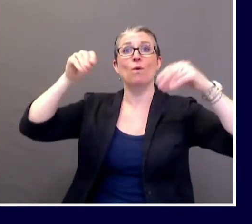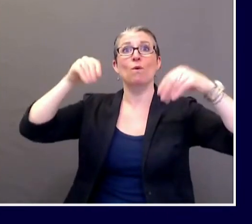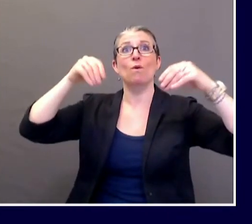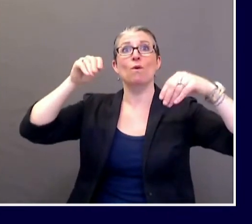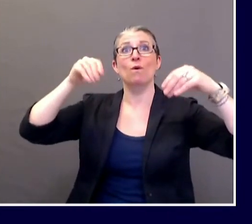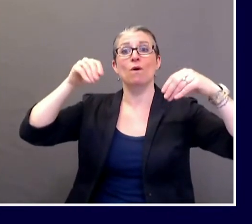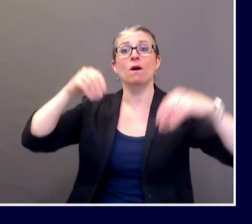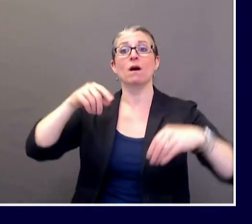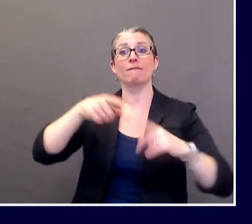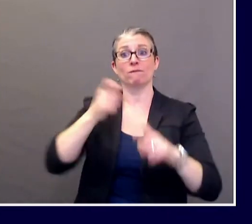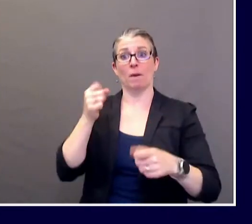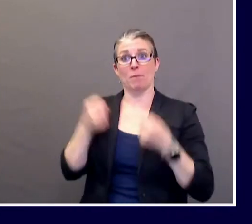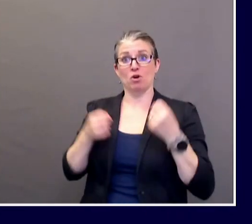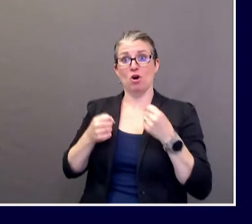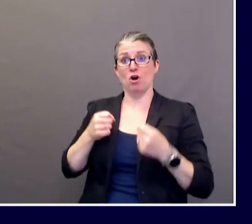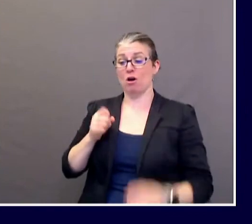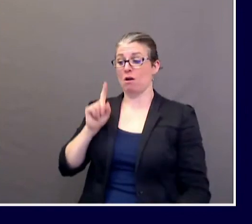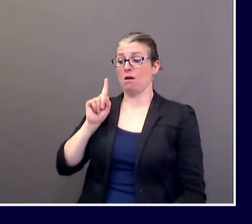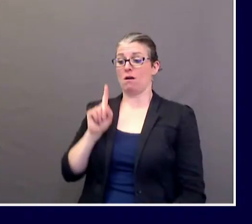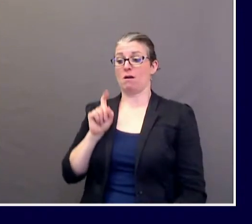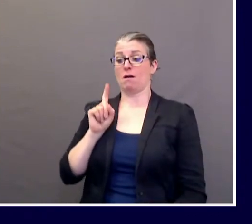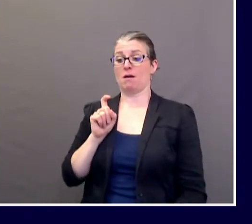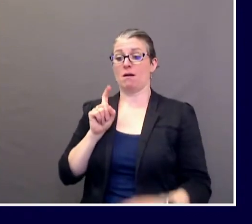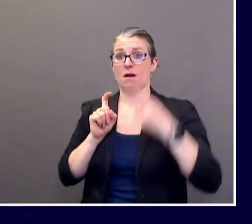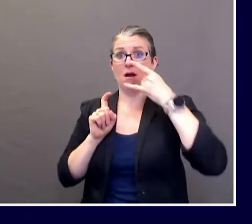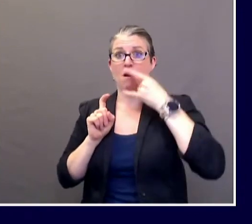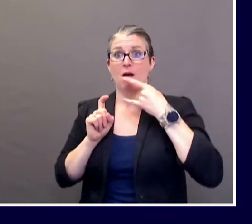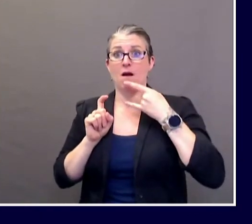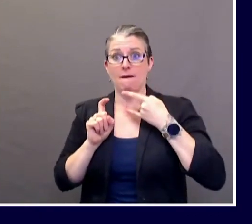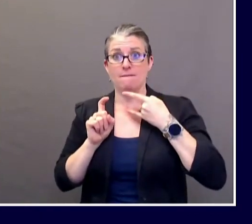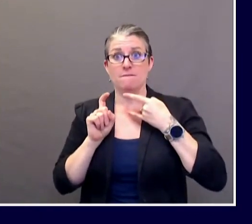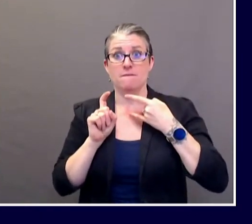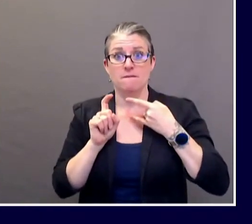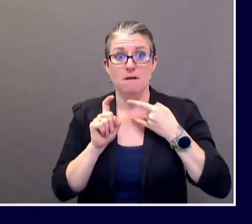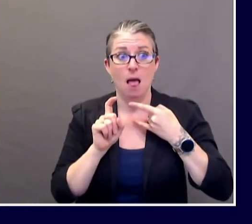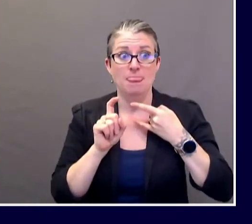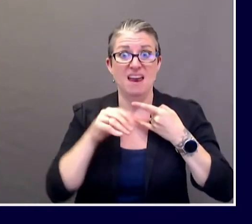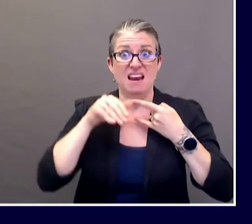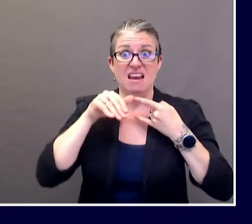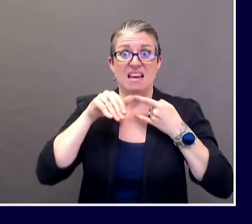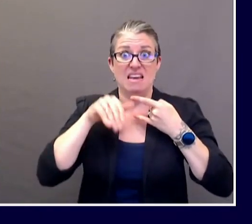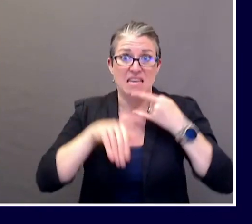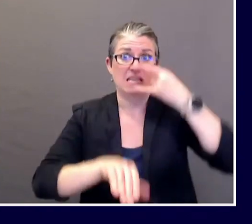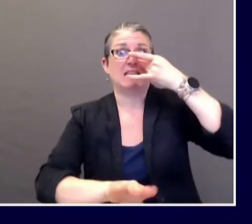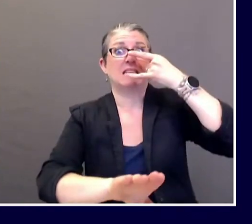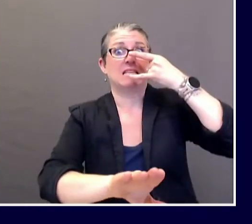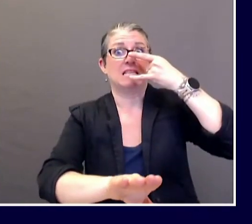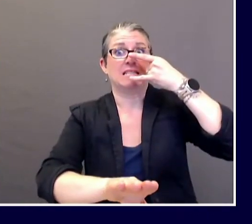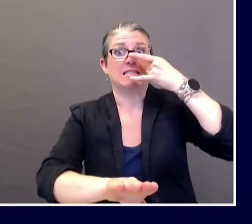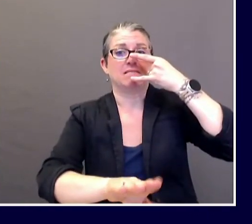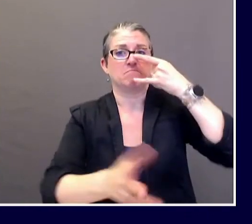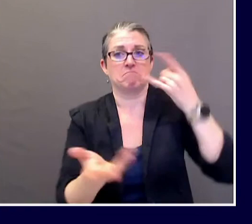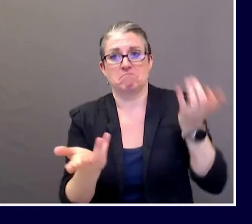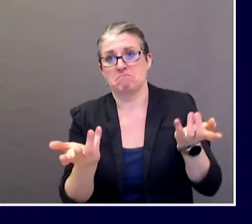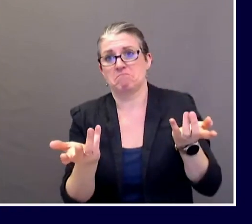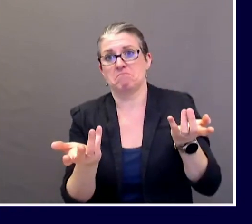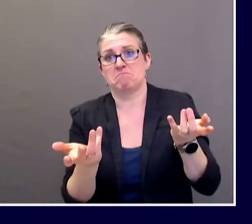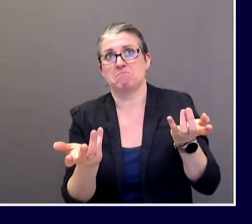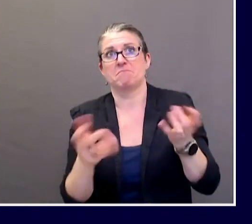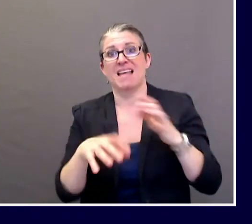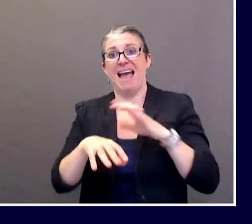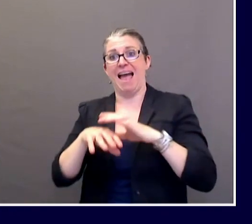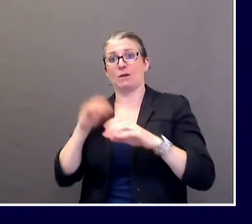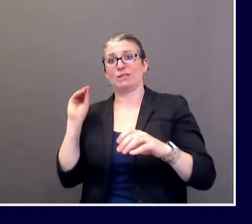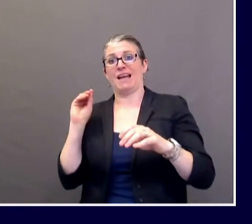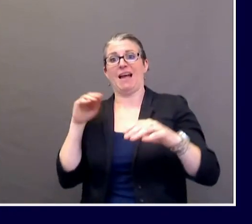you are in a situation where it's hard to keep apart from other people, irrespective of whether you're vaccinated or not, it is the